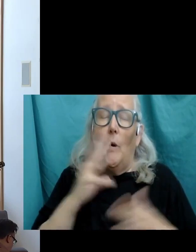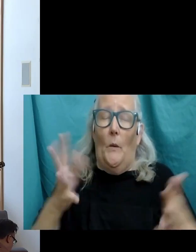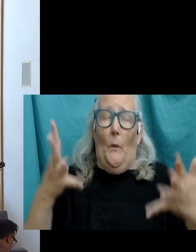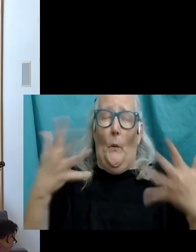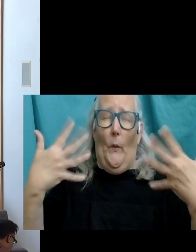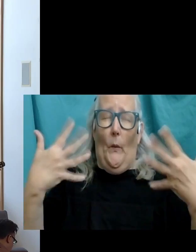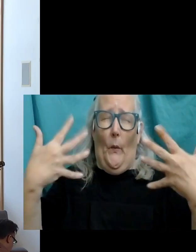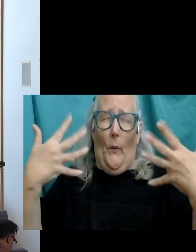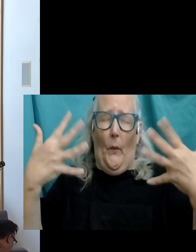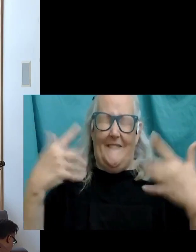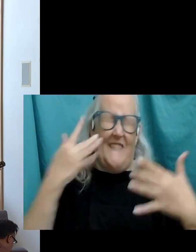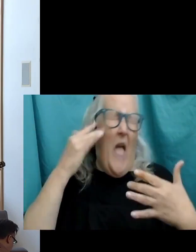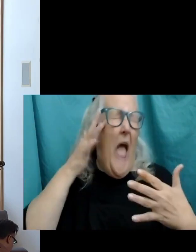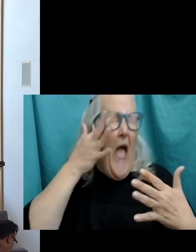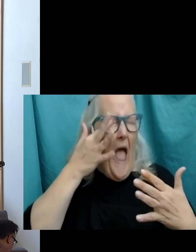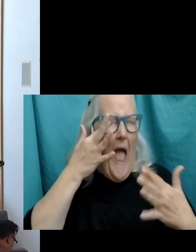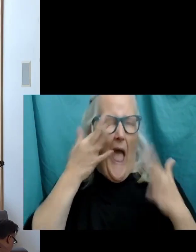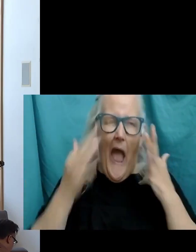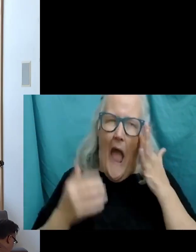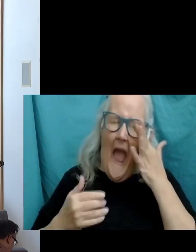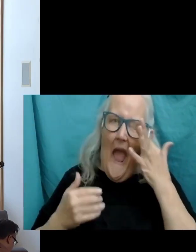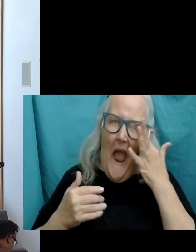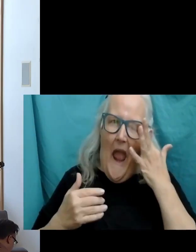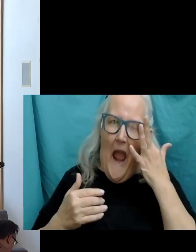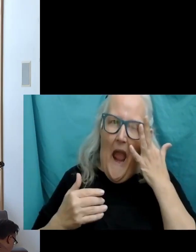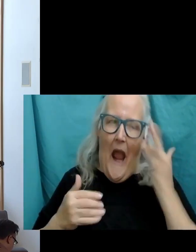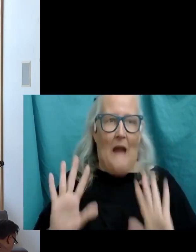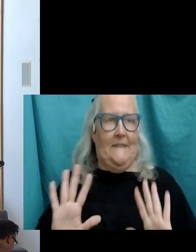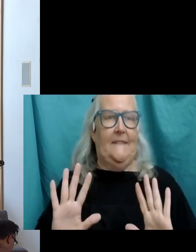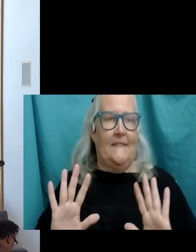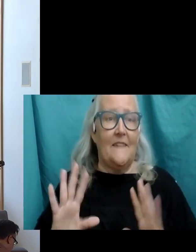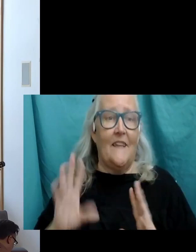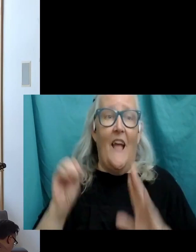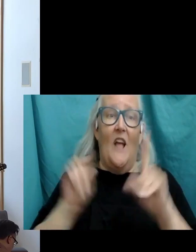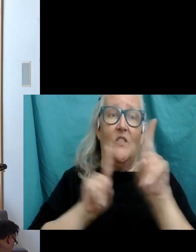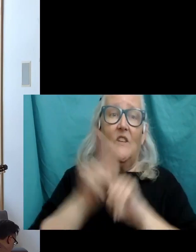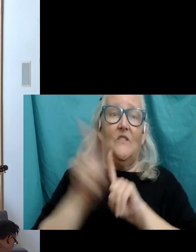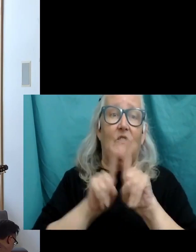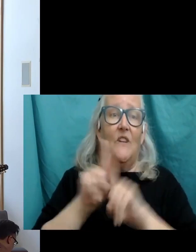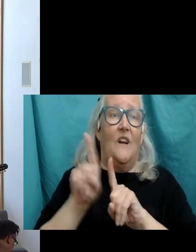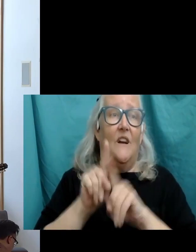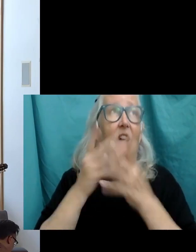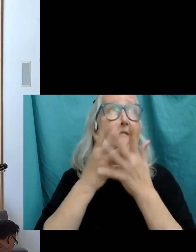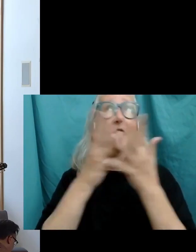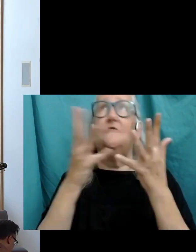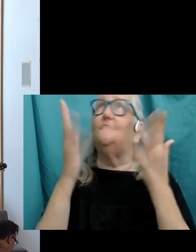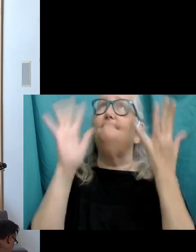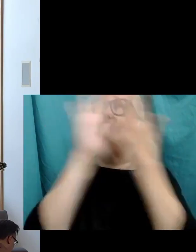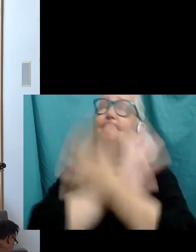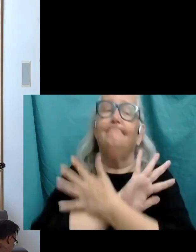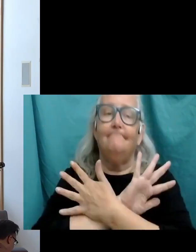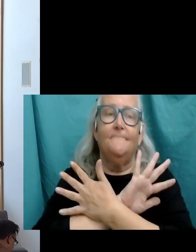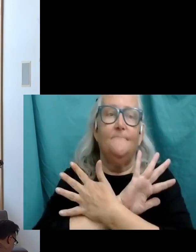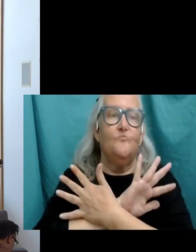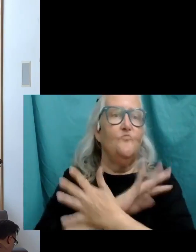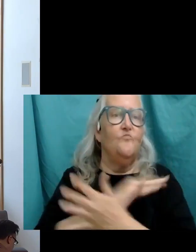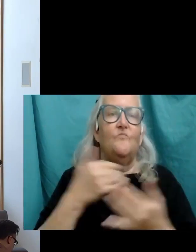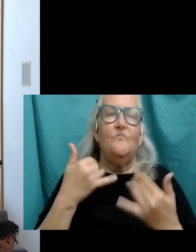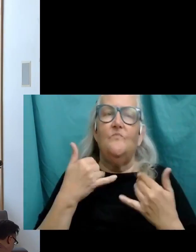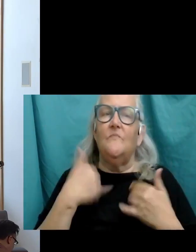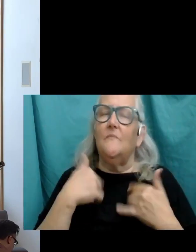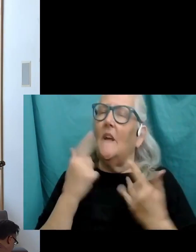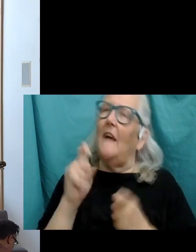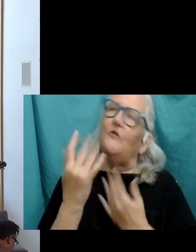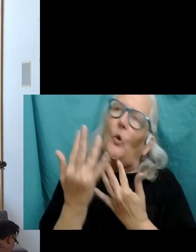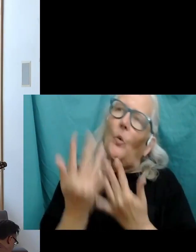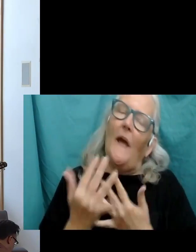my eye, and the stars no light provide, give me just another morning light